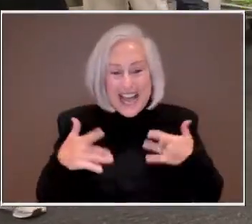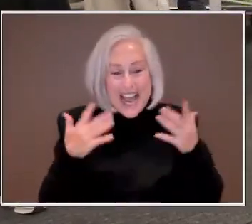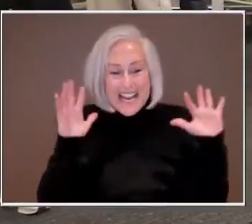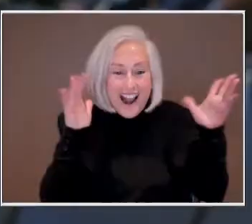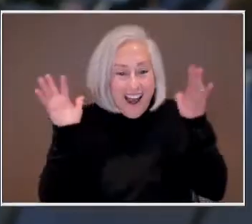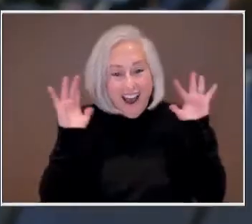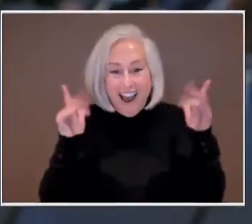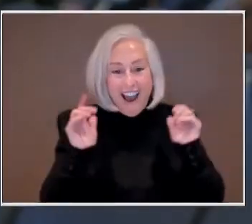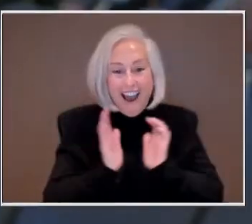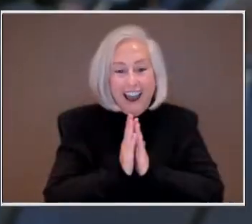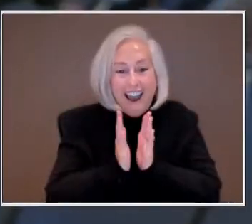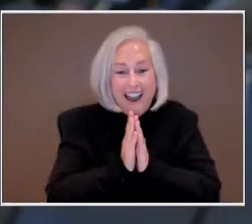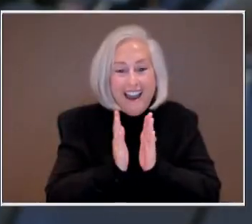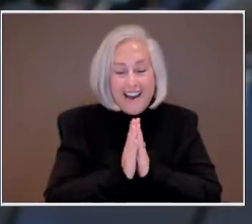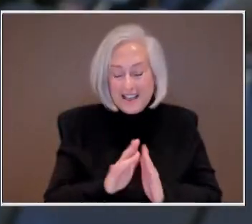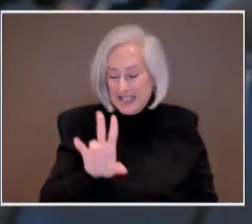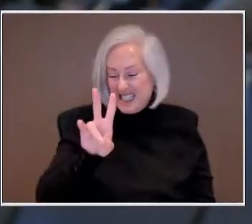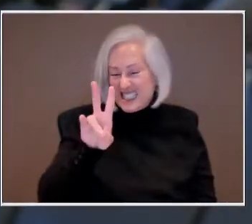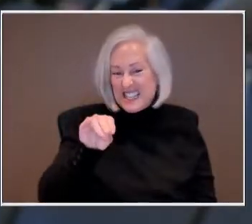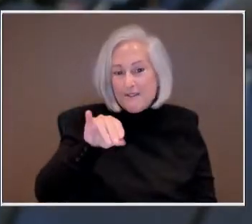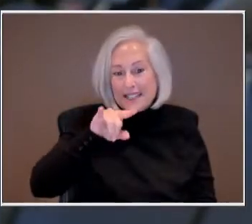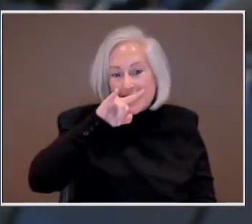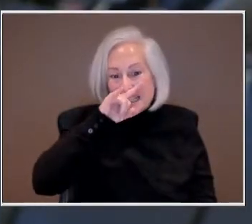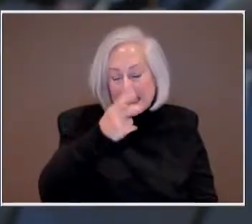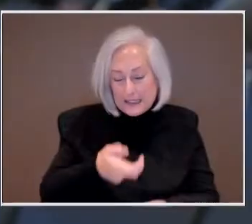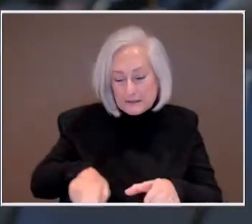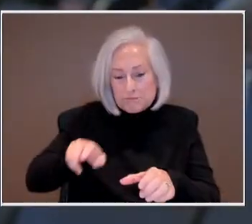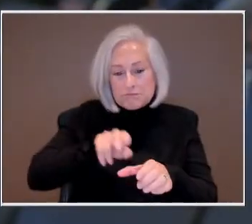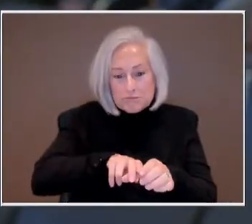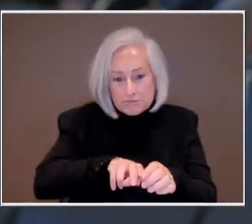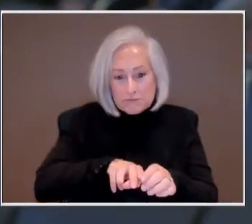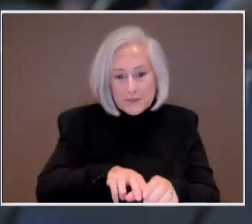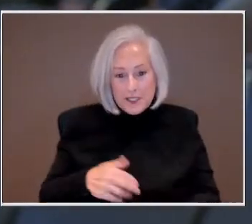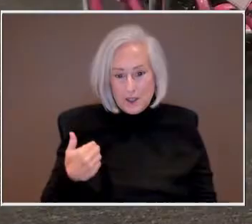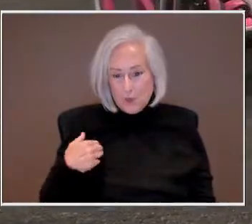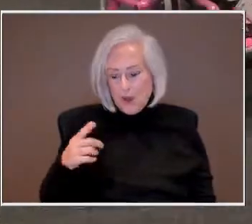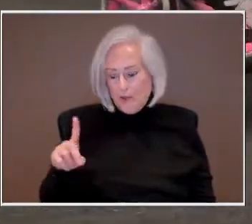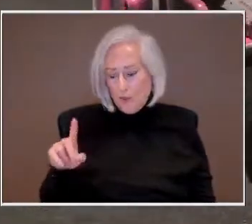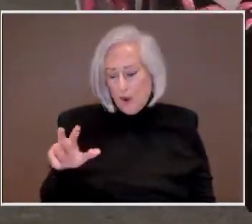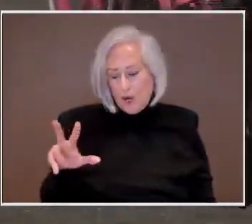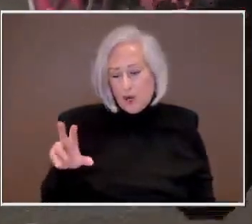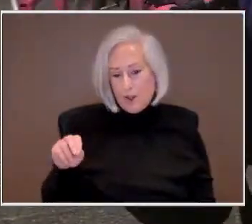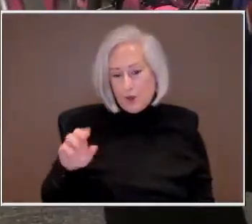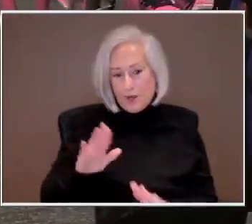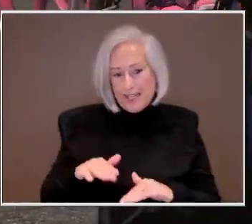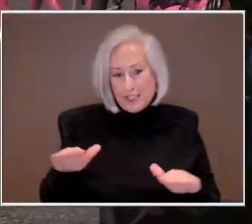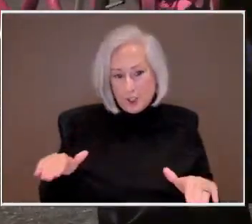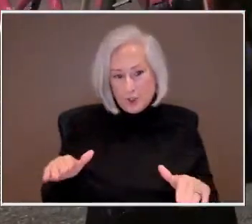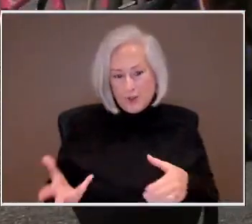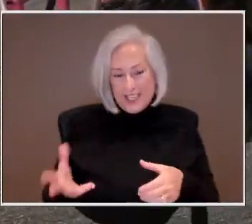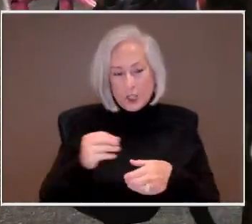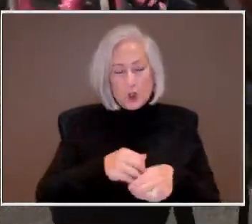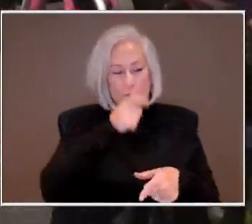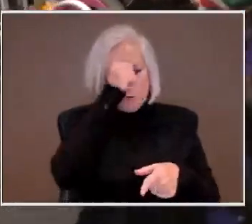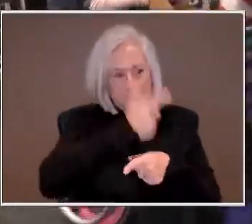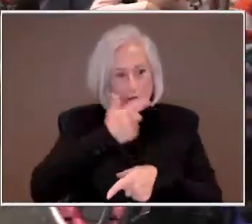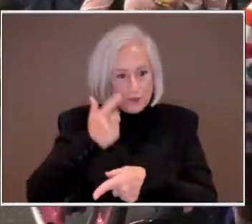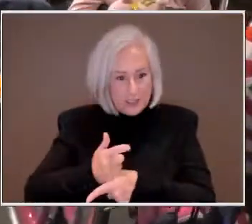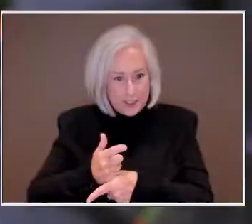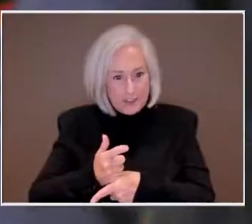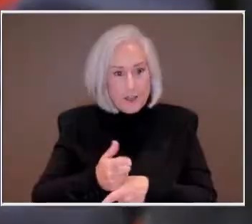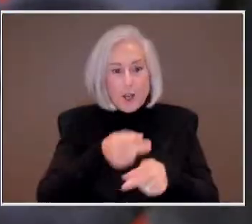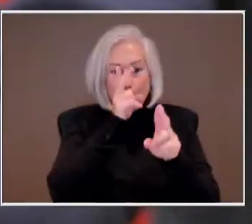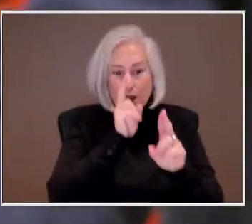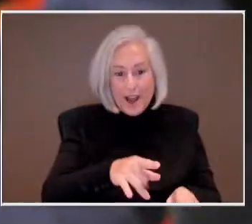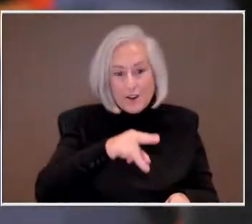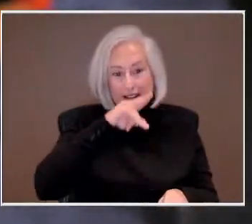We'll have 70 kids on the flight. We have 130 children. We include all the siblings. So not only do we honor the kids that are going through the